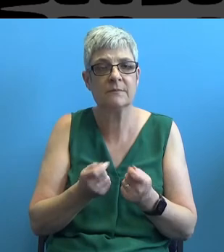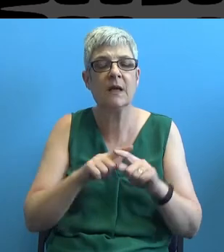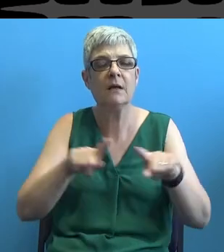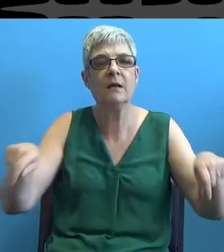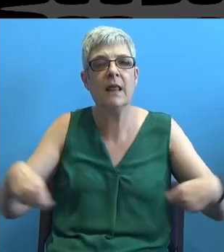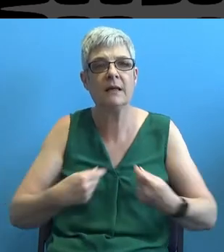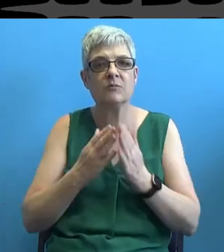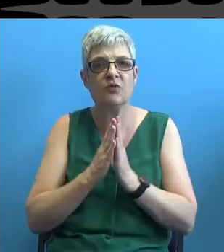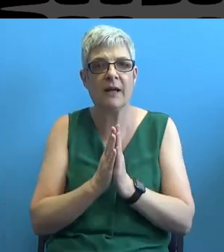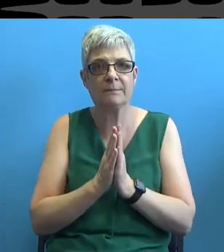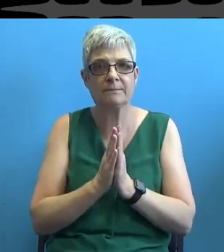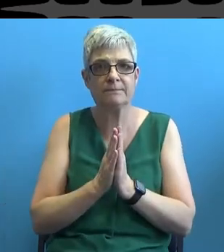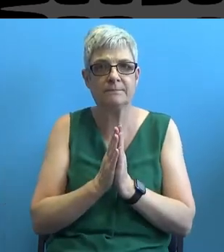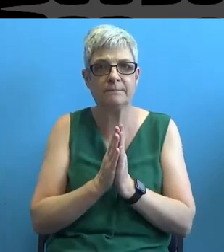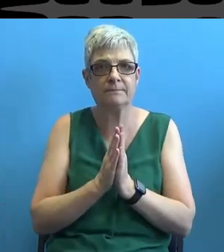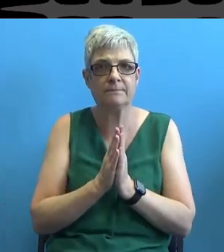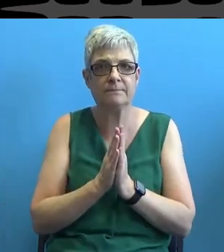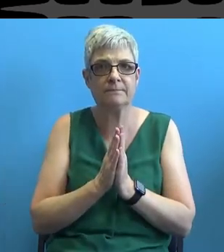Let us pray.